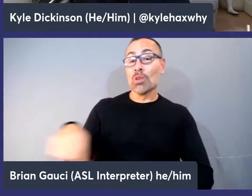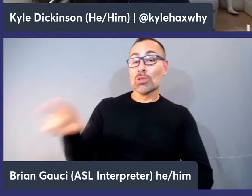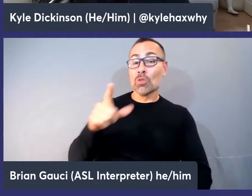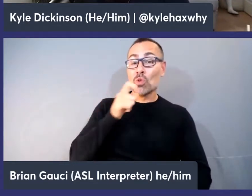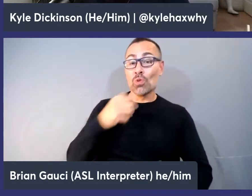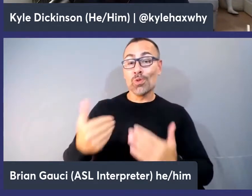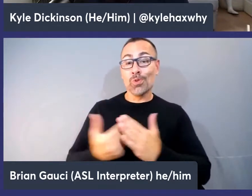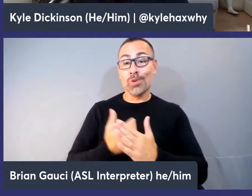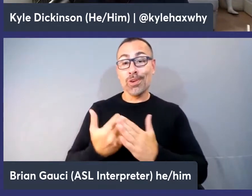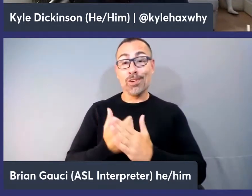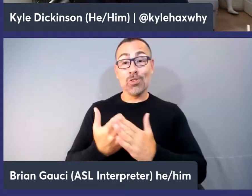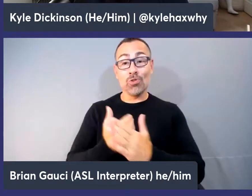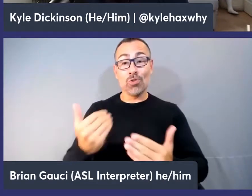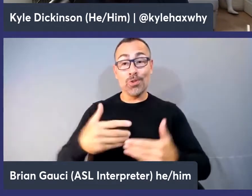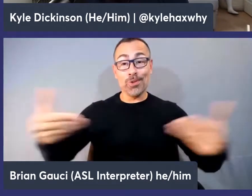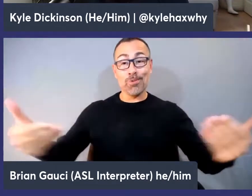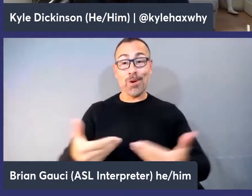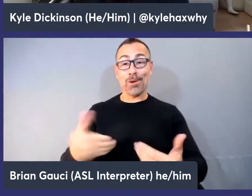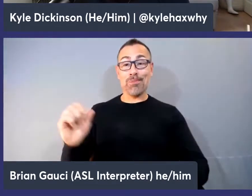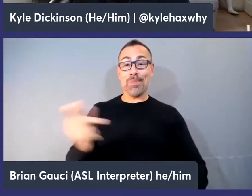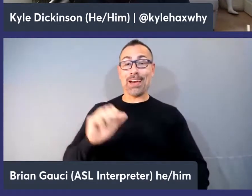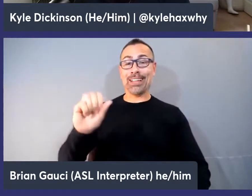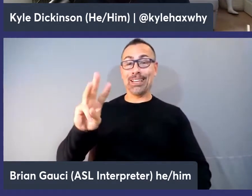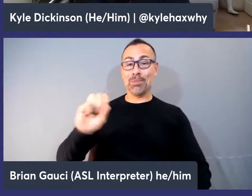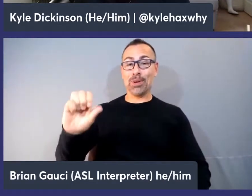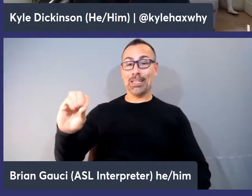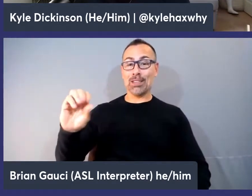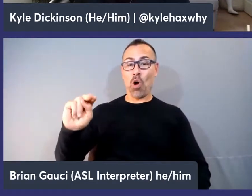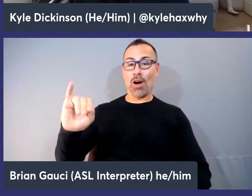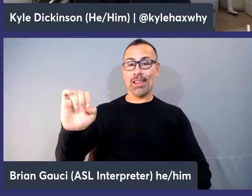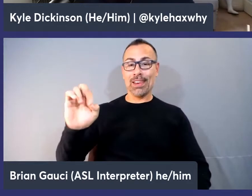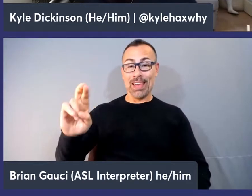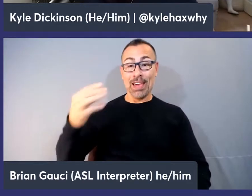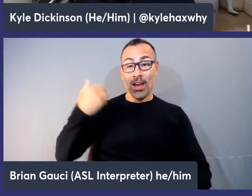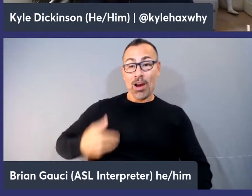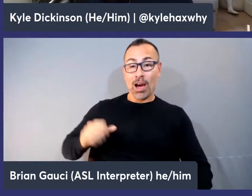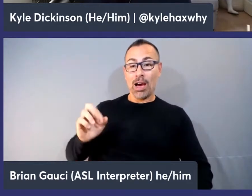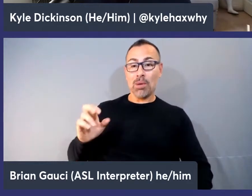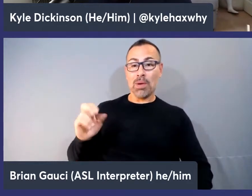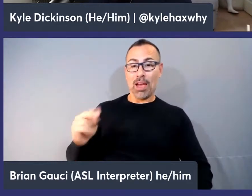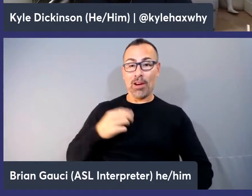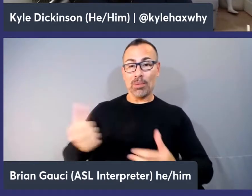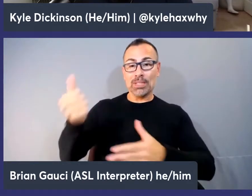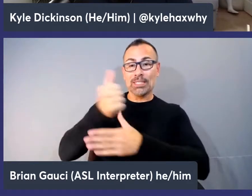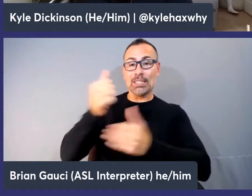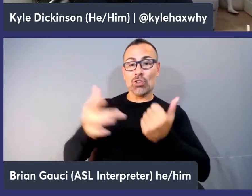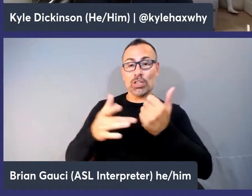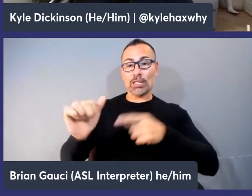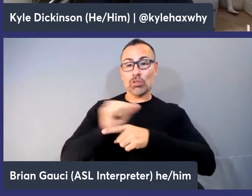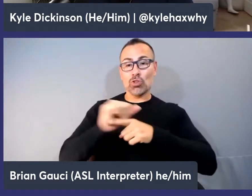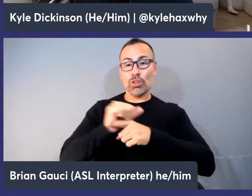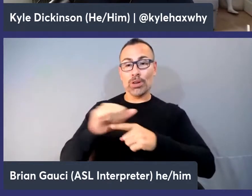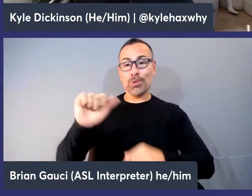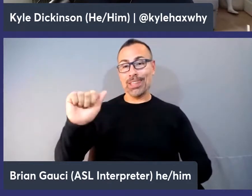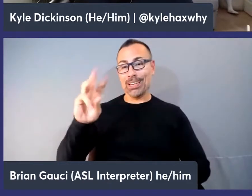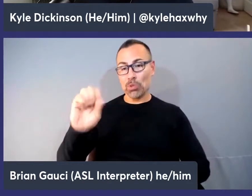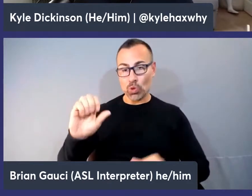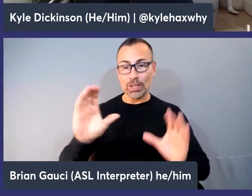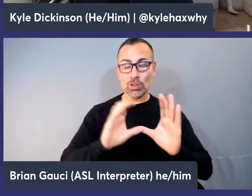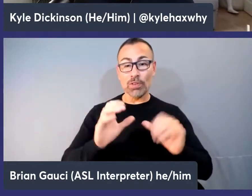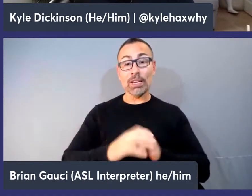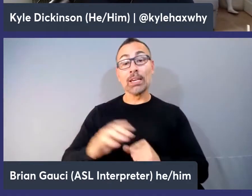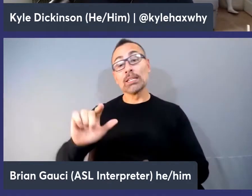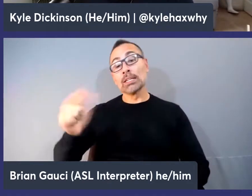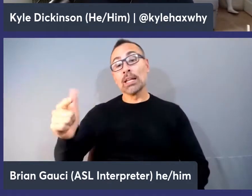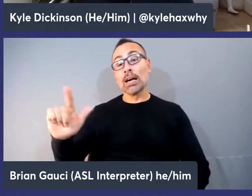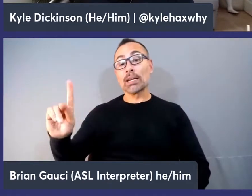welcome back to AWS On Air. My name's Aaron Hunter. I'm a senior technical trainer with AWS Training and Certification. My buddy Kyle here is a solutions architect on